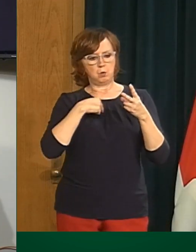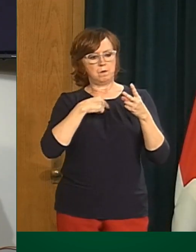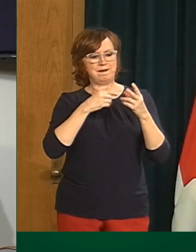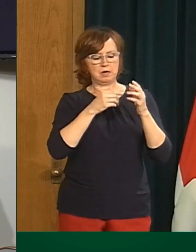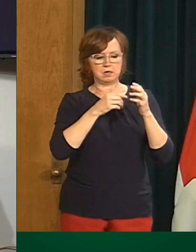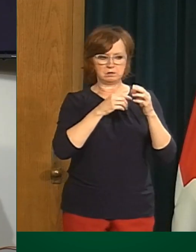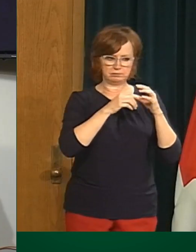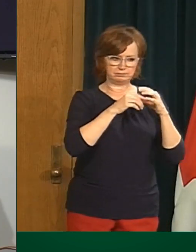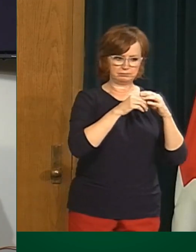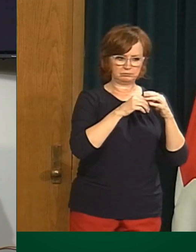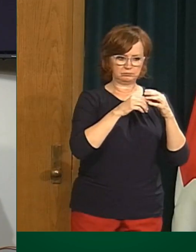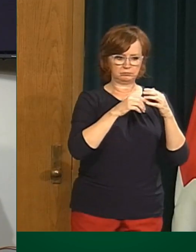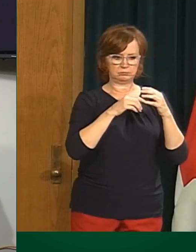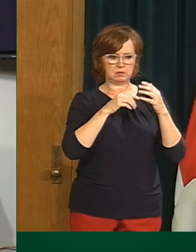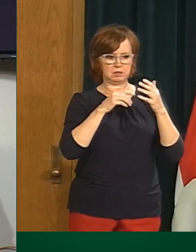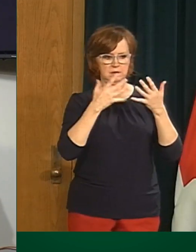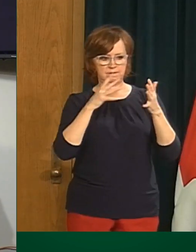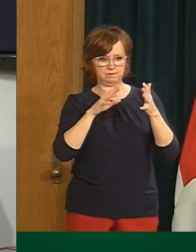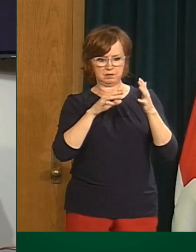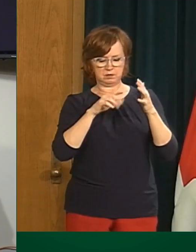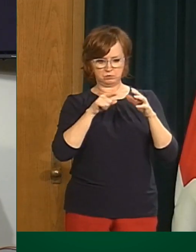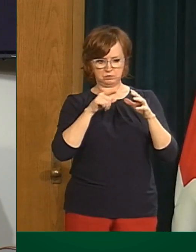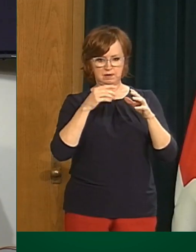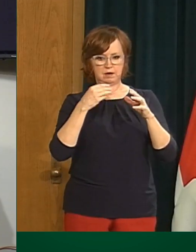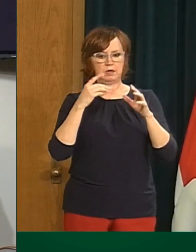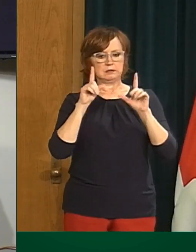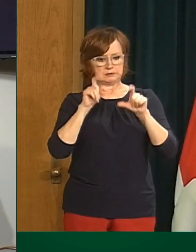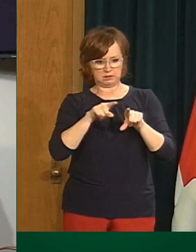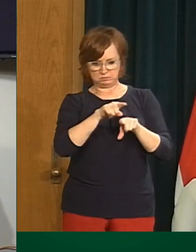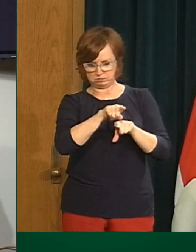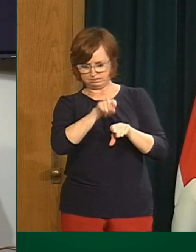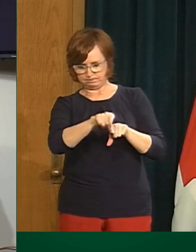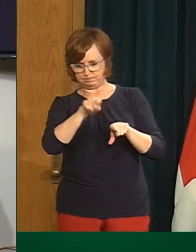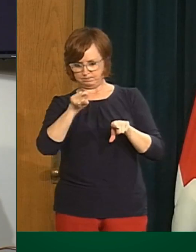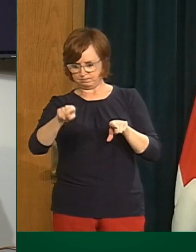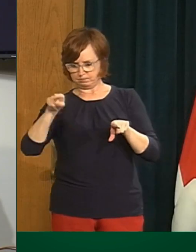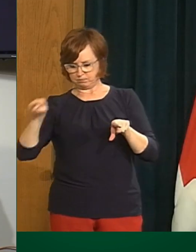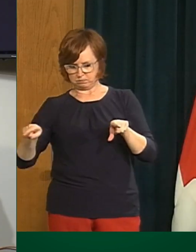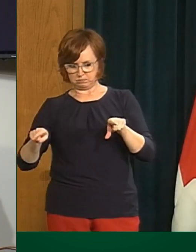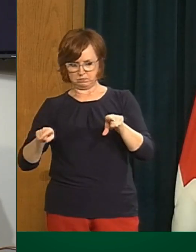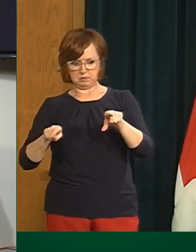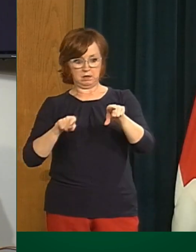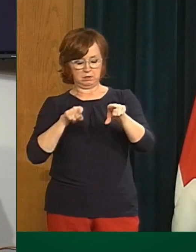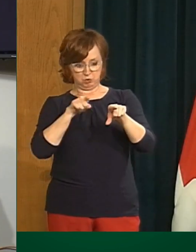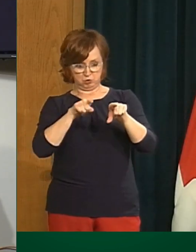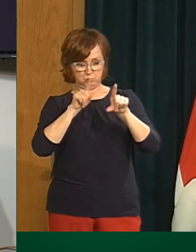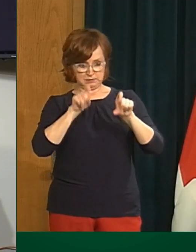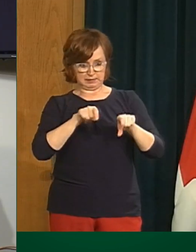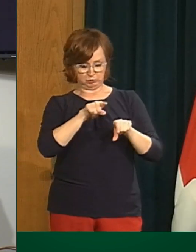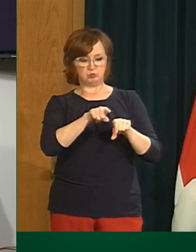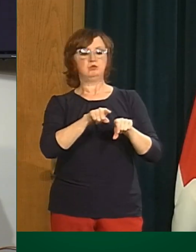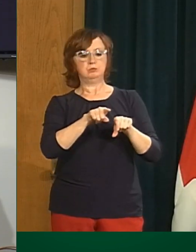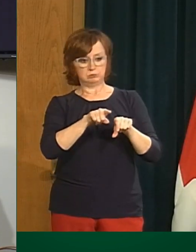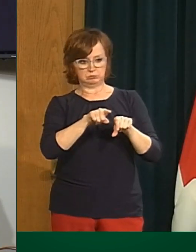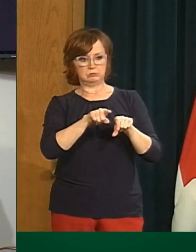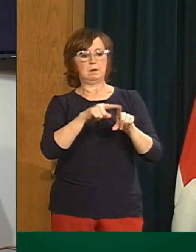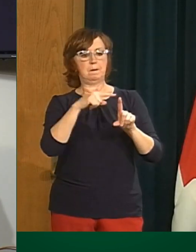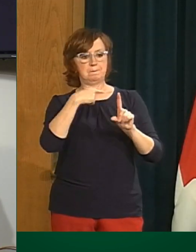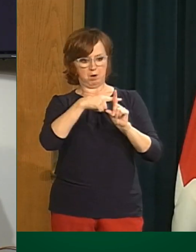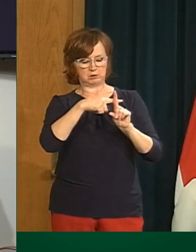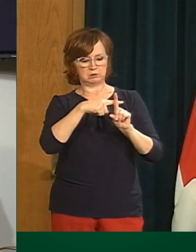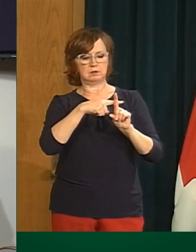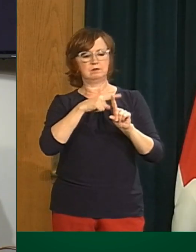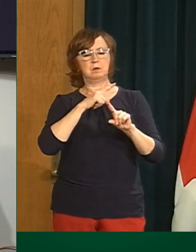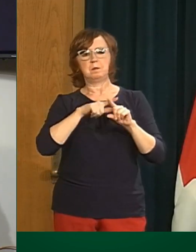that were already on home isolation. So they were tested and were on home isolation. Like these measures were